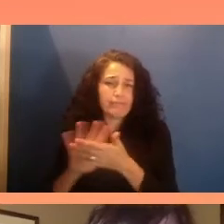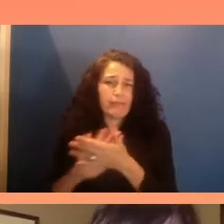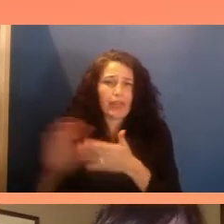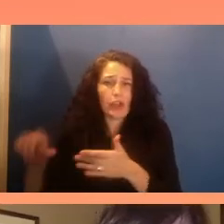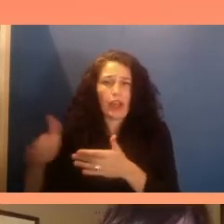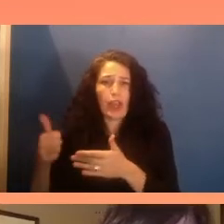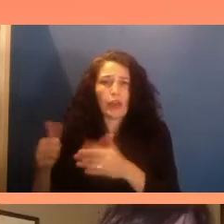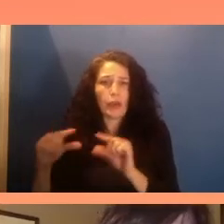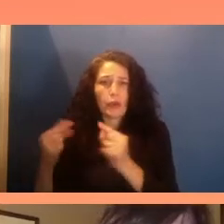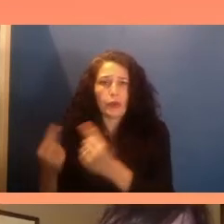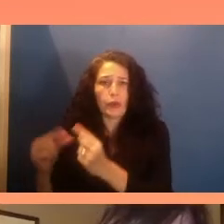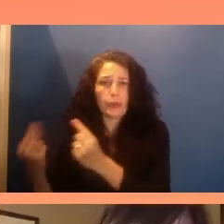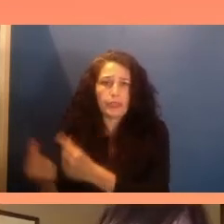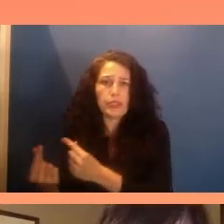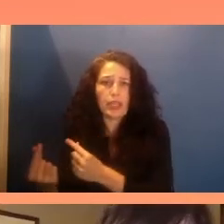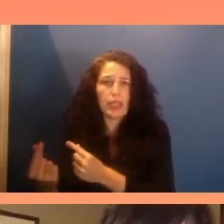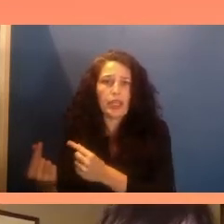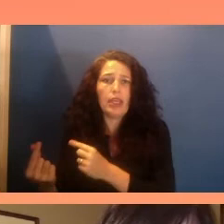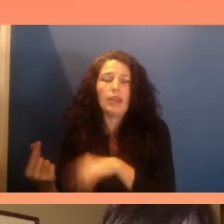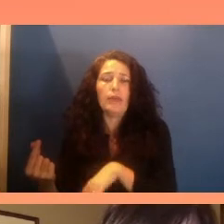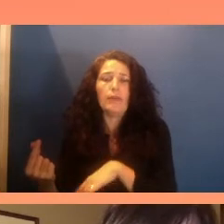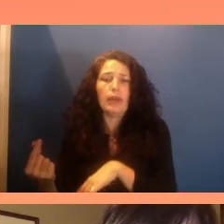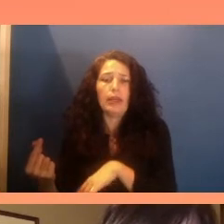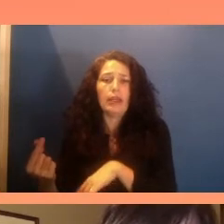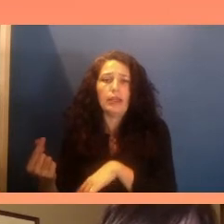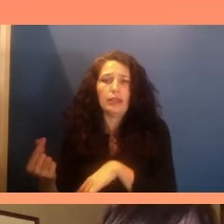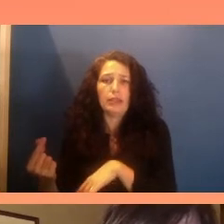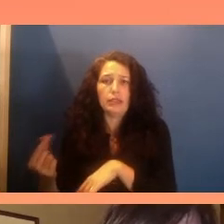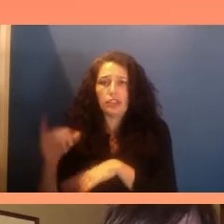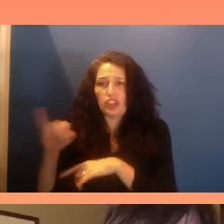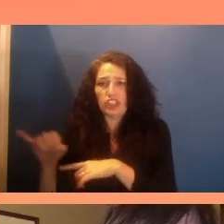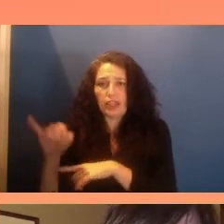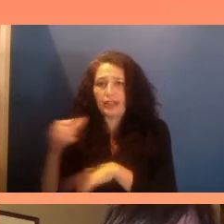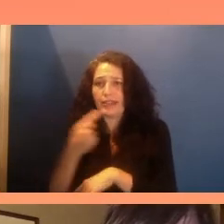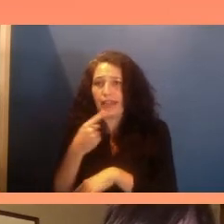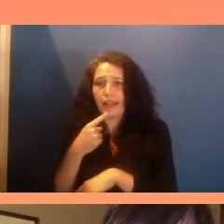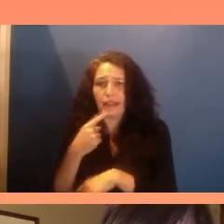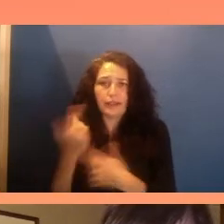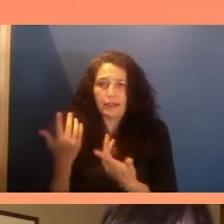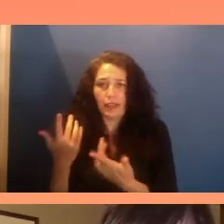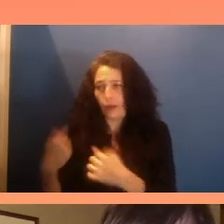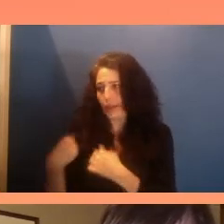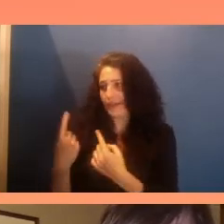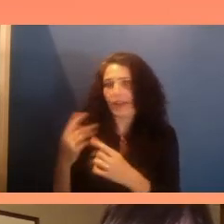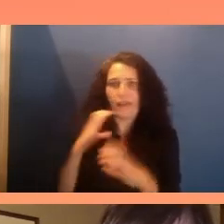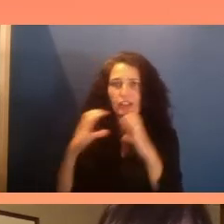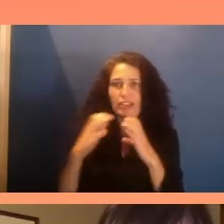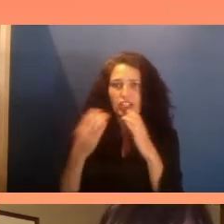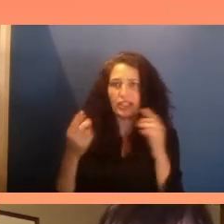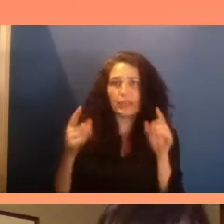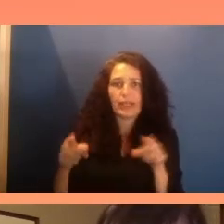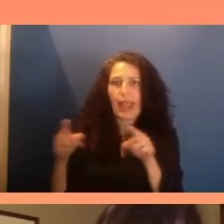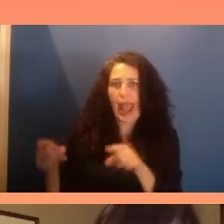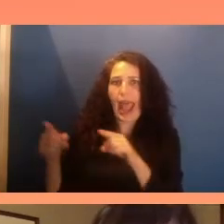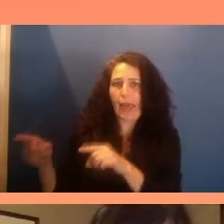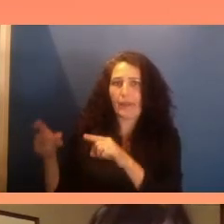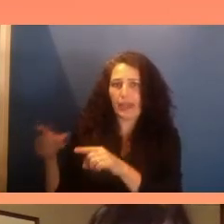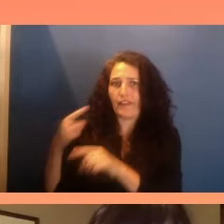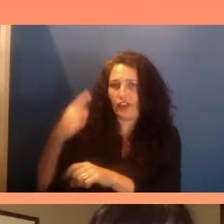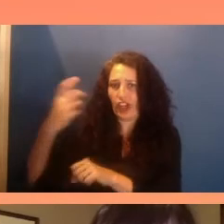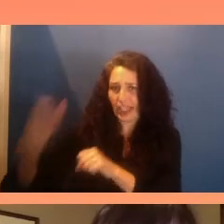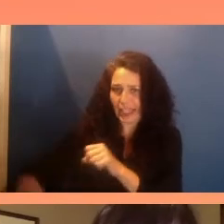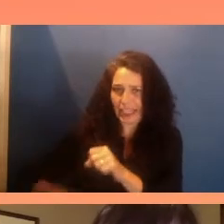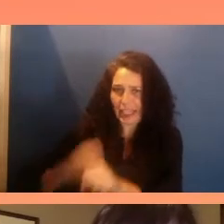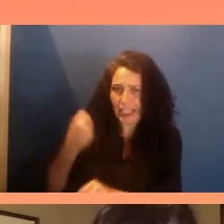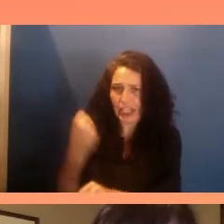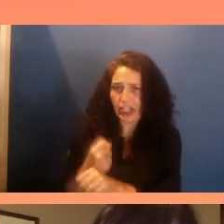informal groups that have formed. But as Jahan said, we can't have this conversation. We've been having this conversation on our own for many years, and nothing